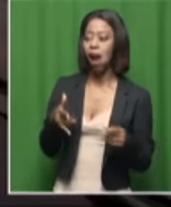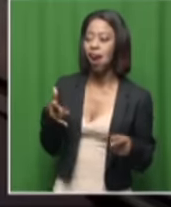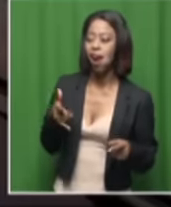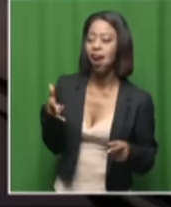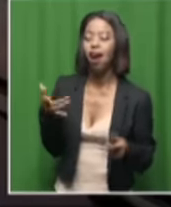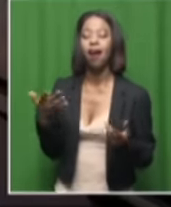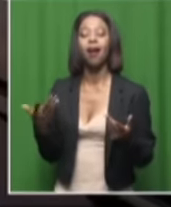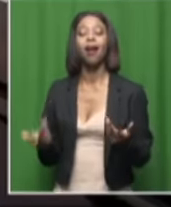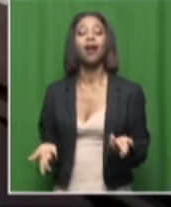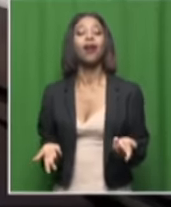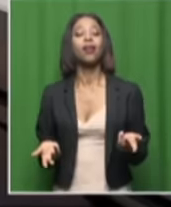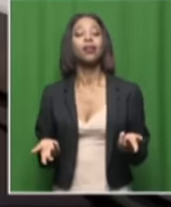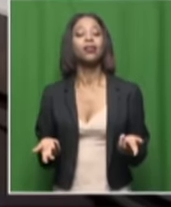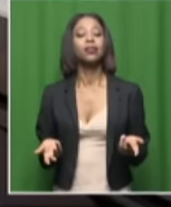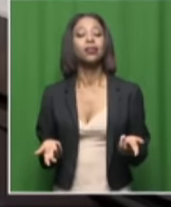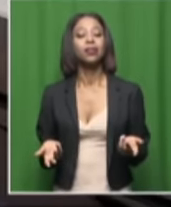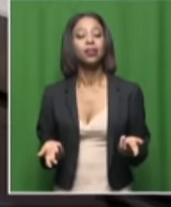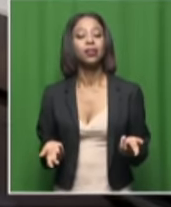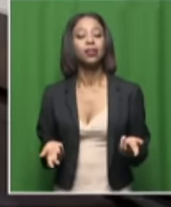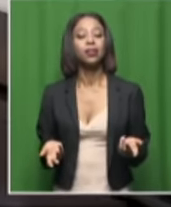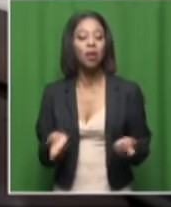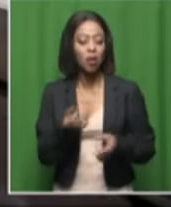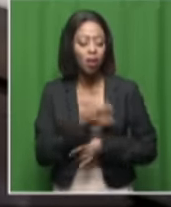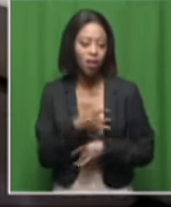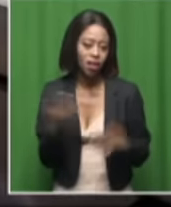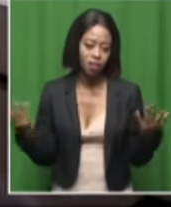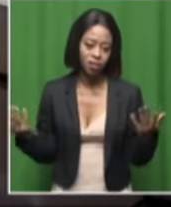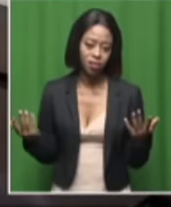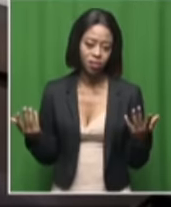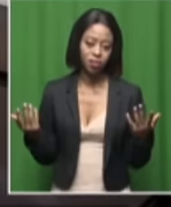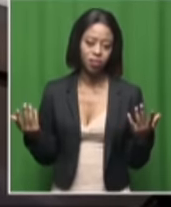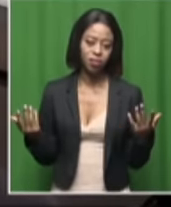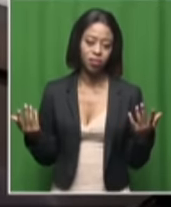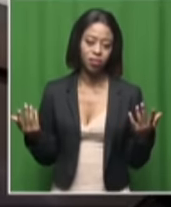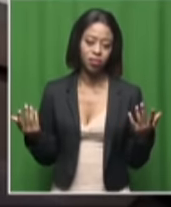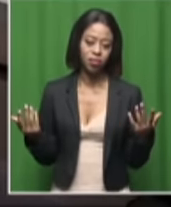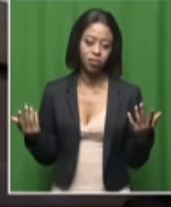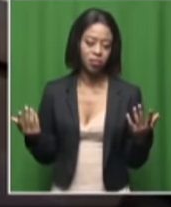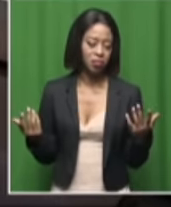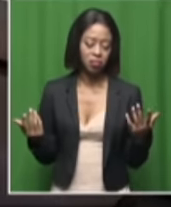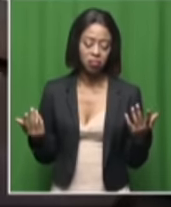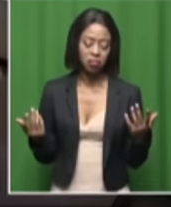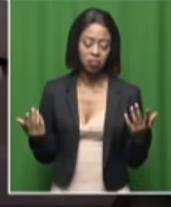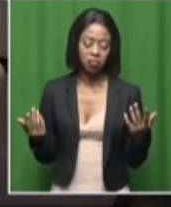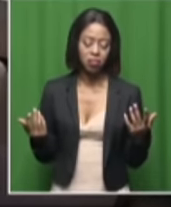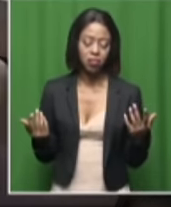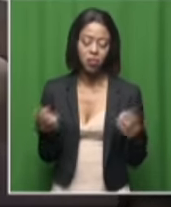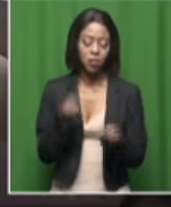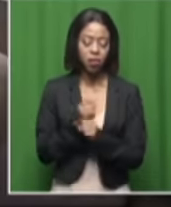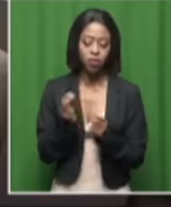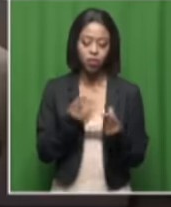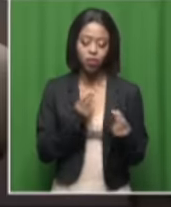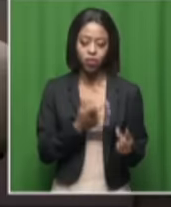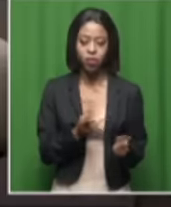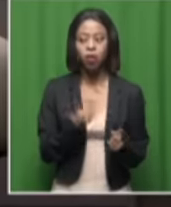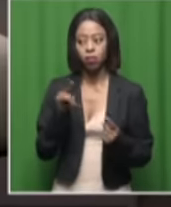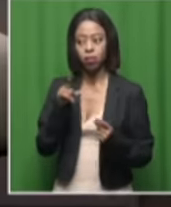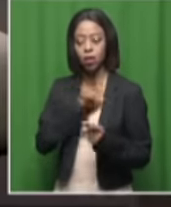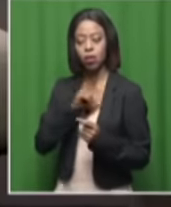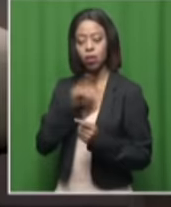start to put everything, you know, in a bad space. And that's the strength of this